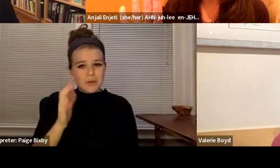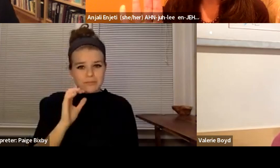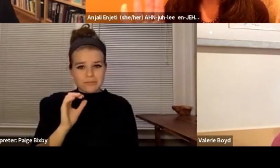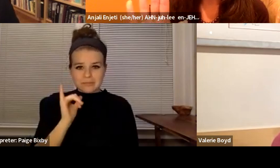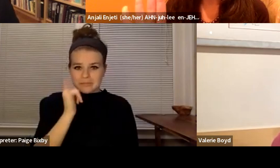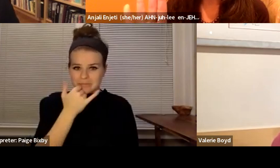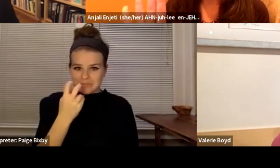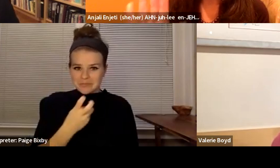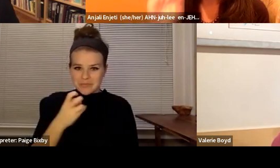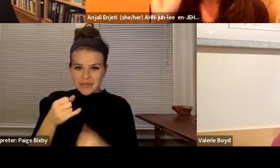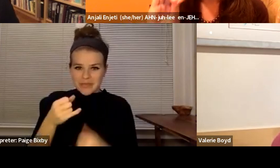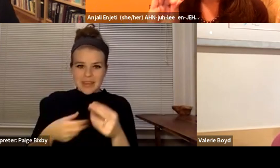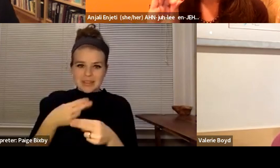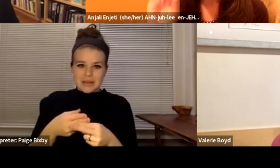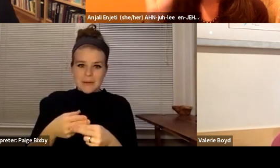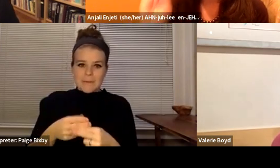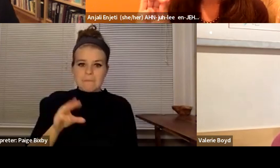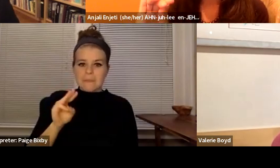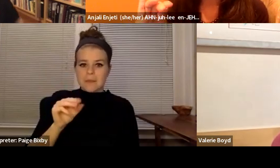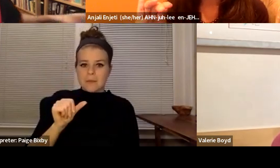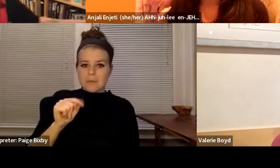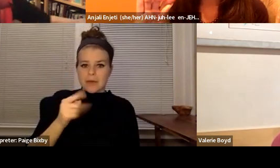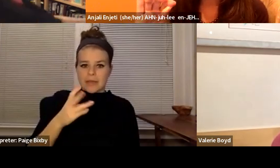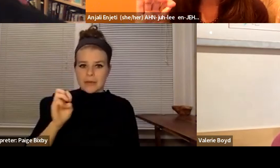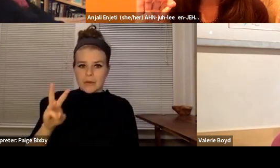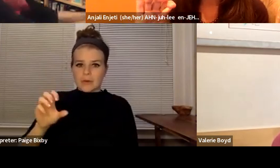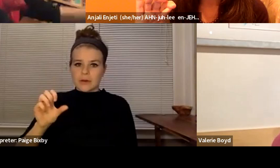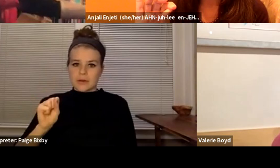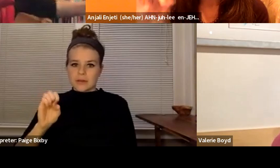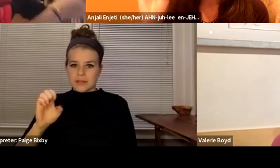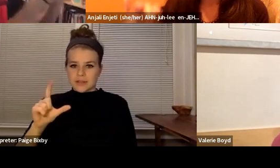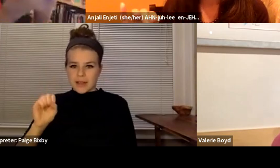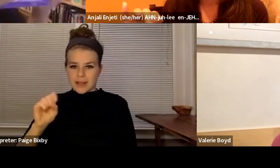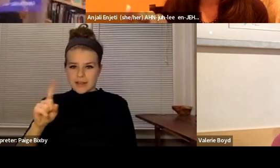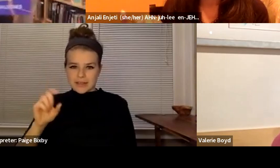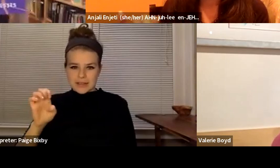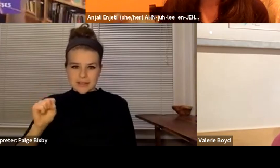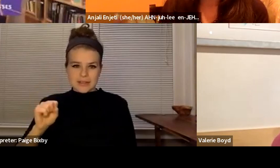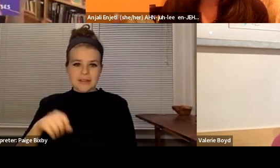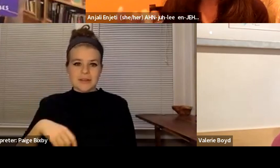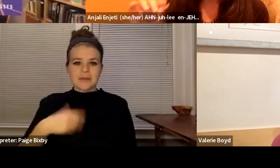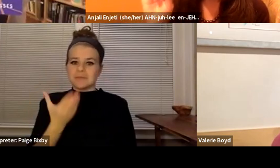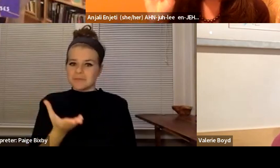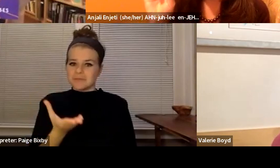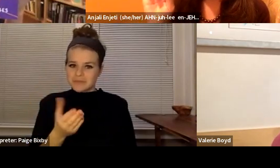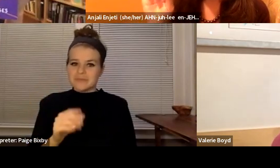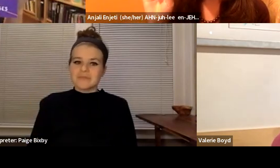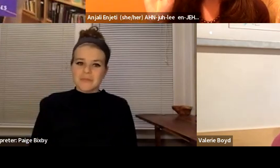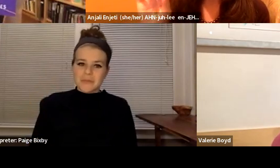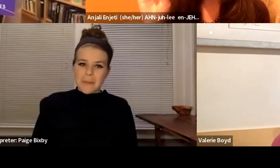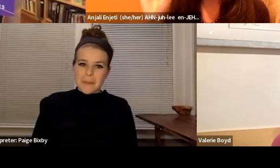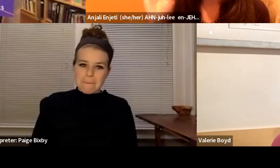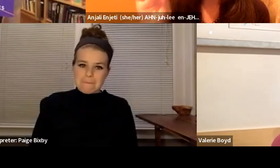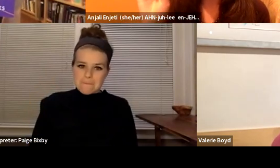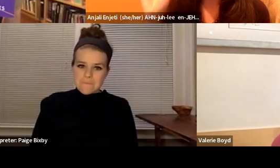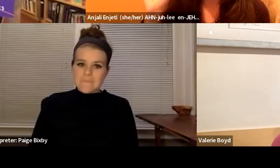pronunciation of his last name, maybe y'all know it, Matthew Seleses, is that correct? Craft in the Real World.